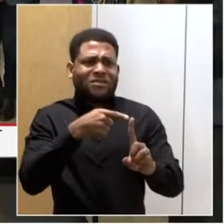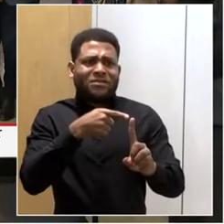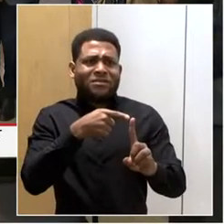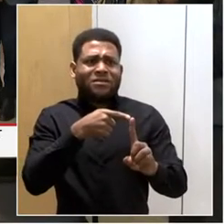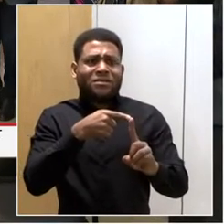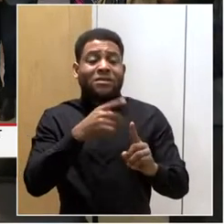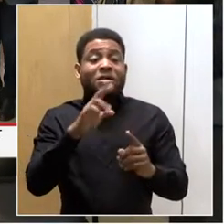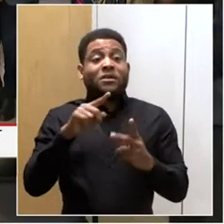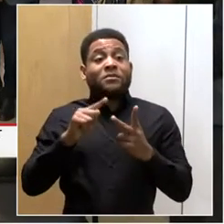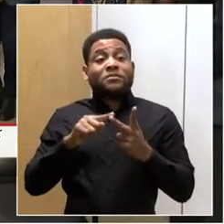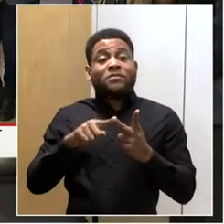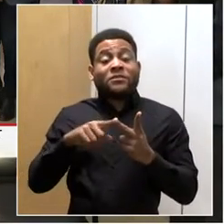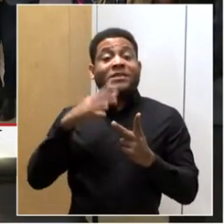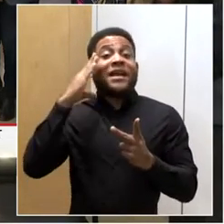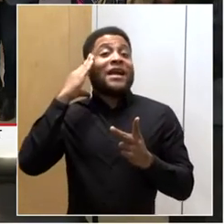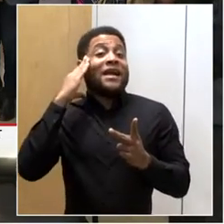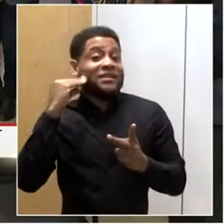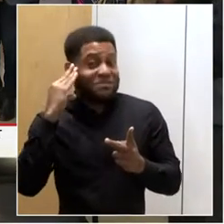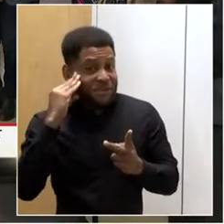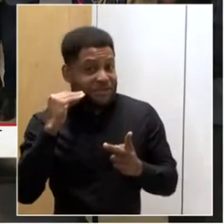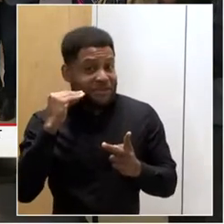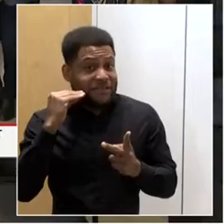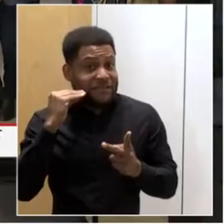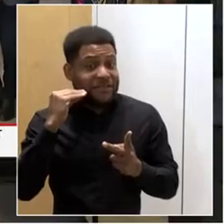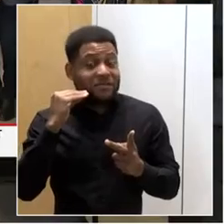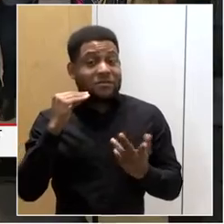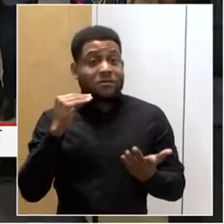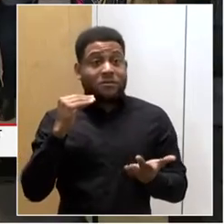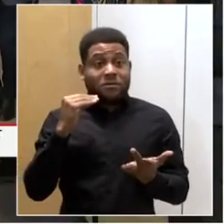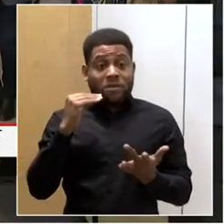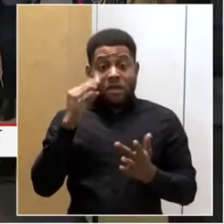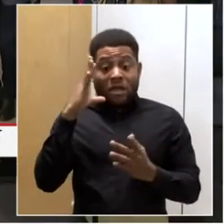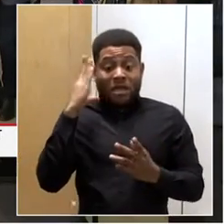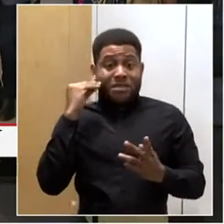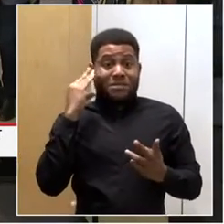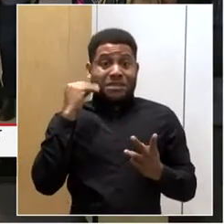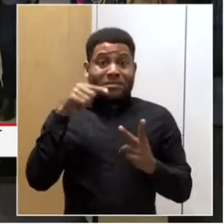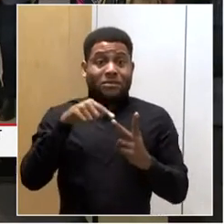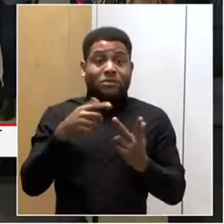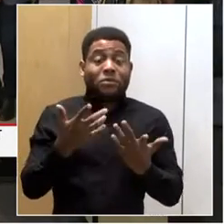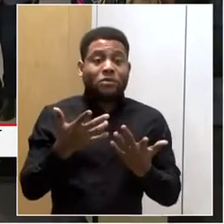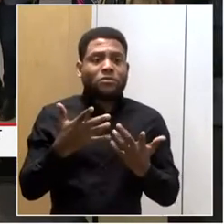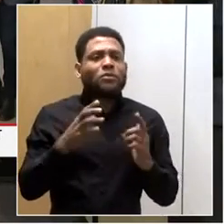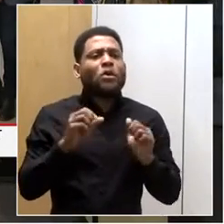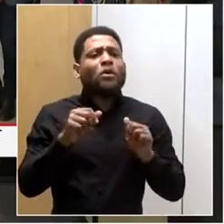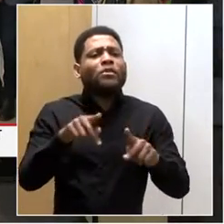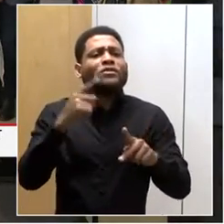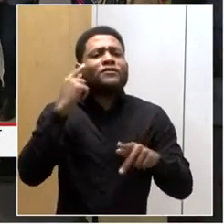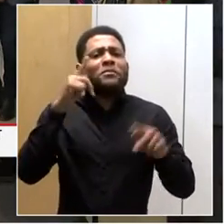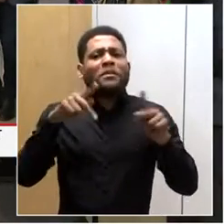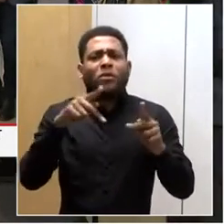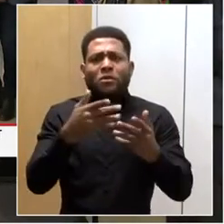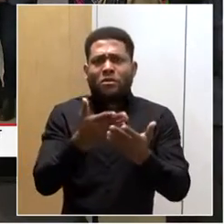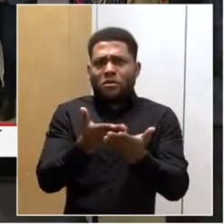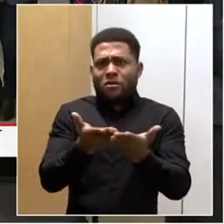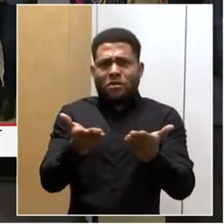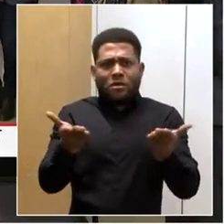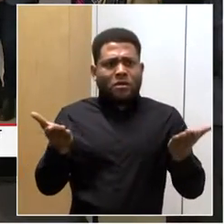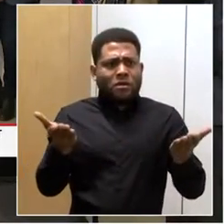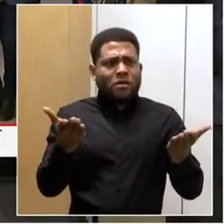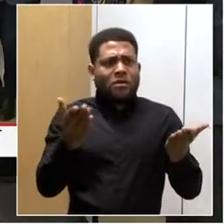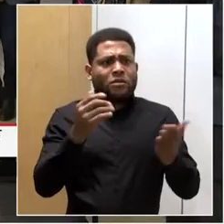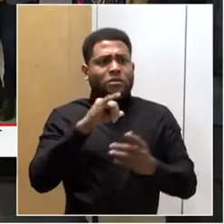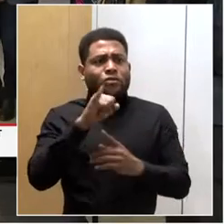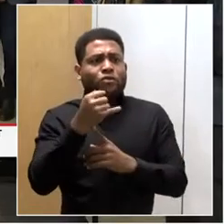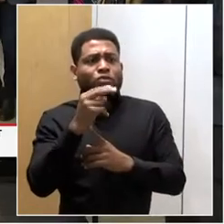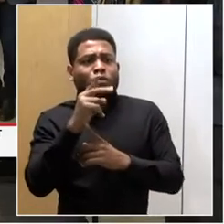experience. The experience you're going to get is the opportunity for the folks who are standing up here, like Julianne and like